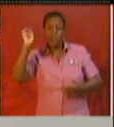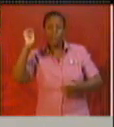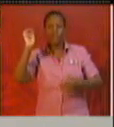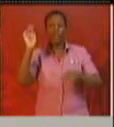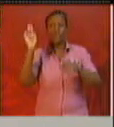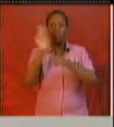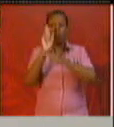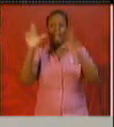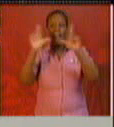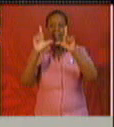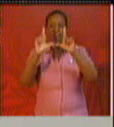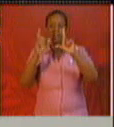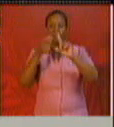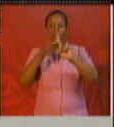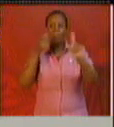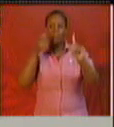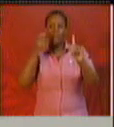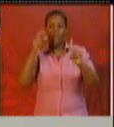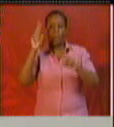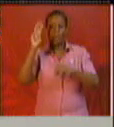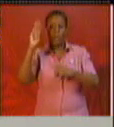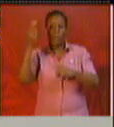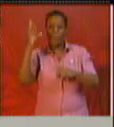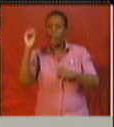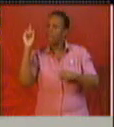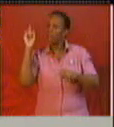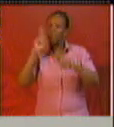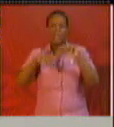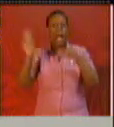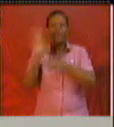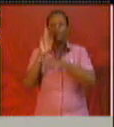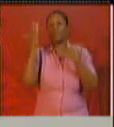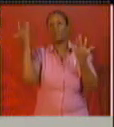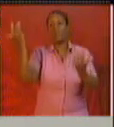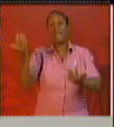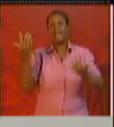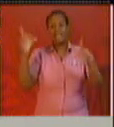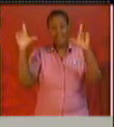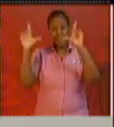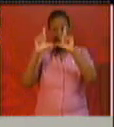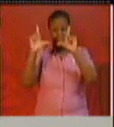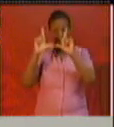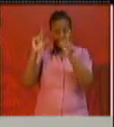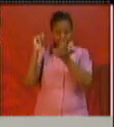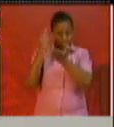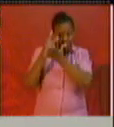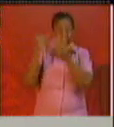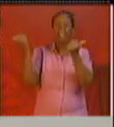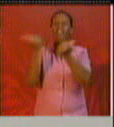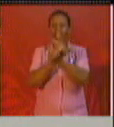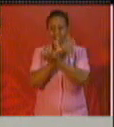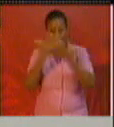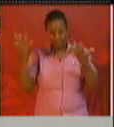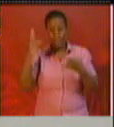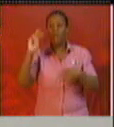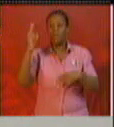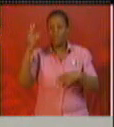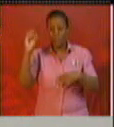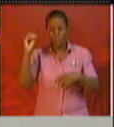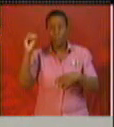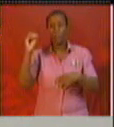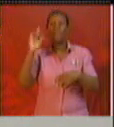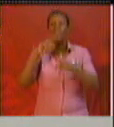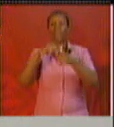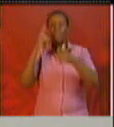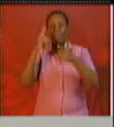we can utilize them. So the rollout of that batch of vaccines is still pending receipt of that particular EUL